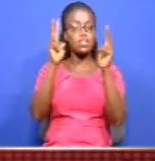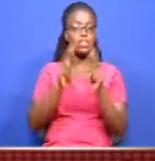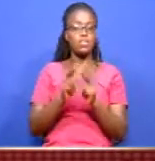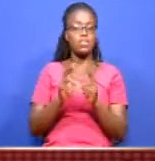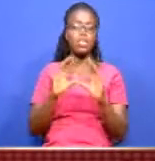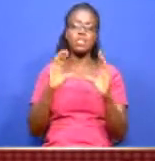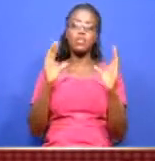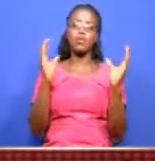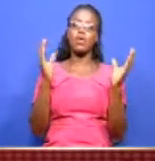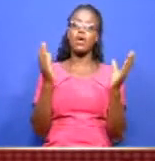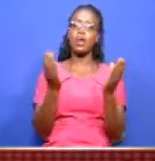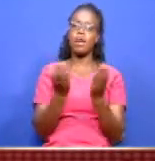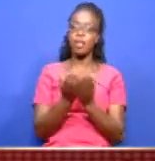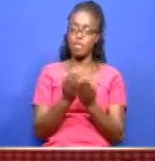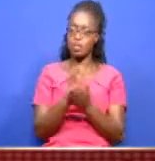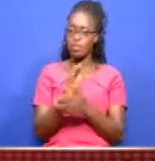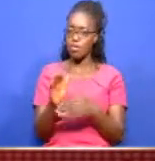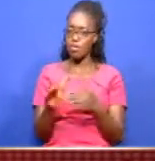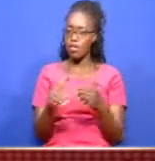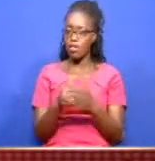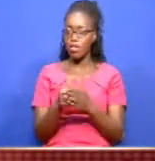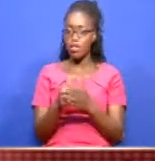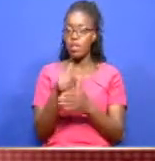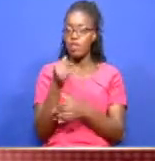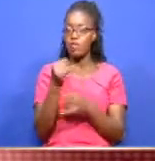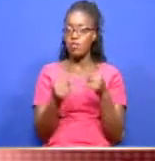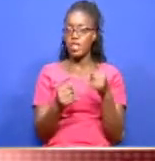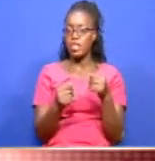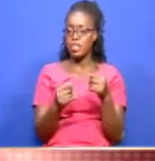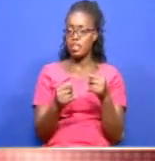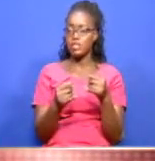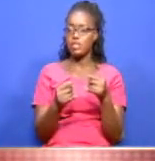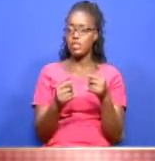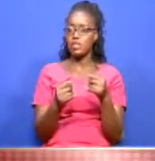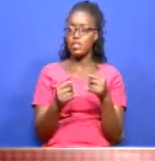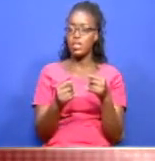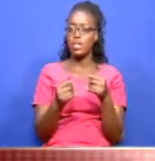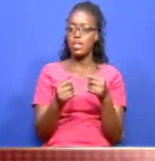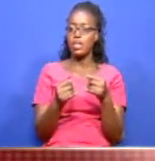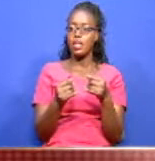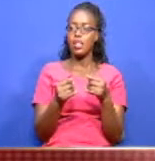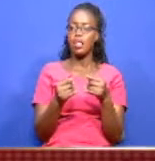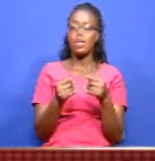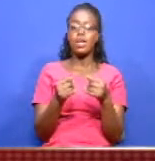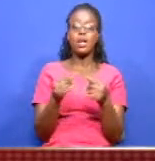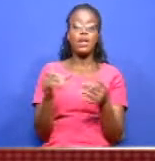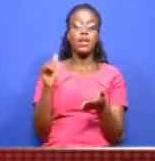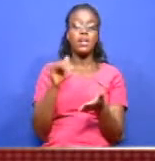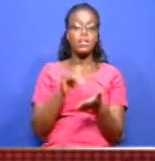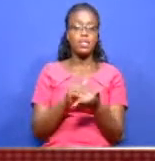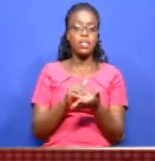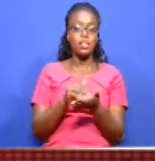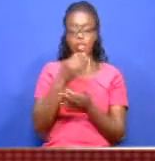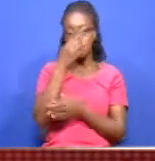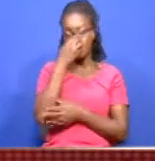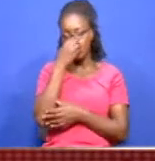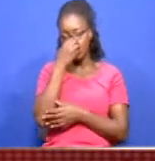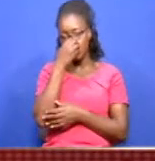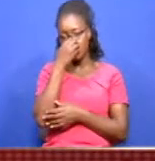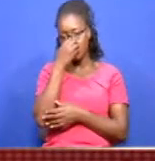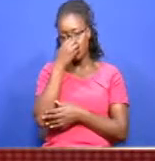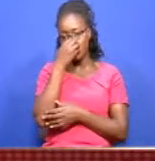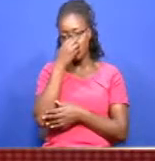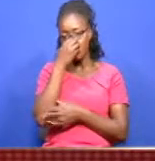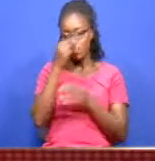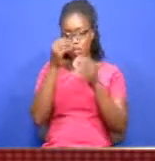global arena. Finally, I once again want to wish our Muslim brothers